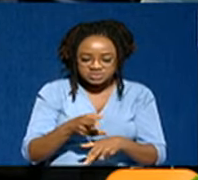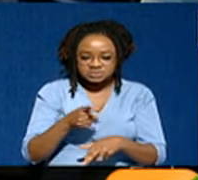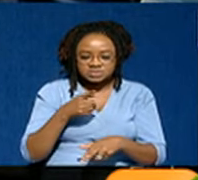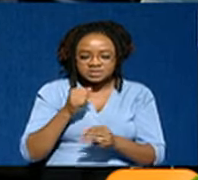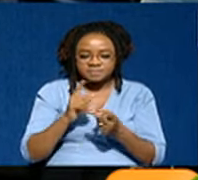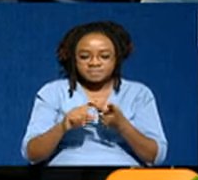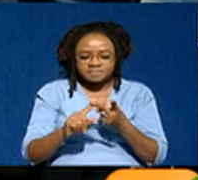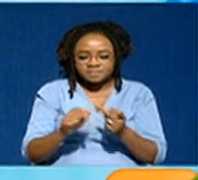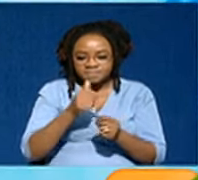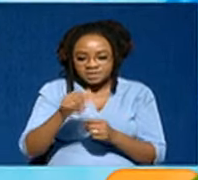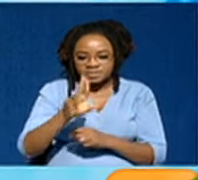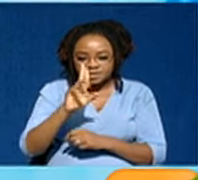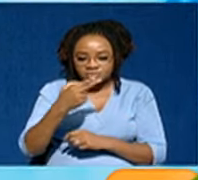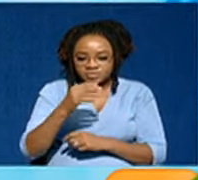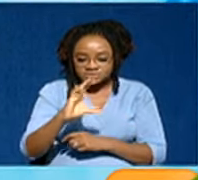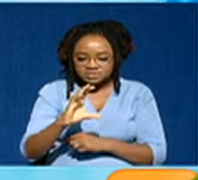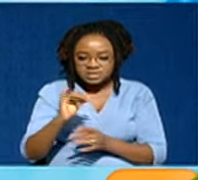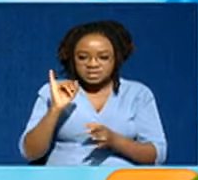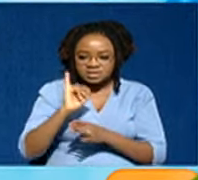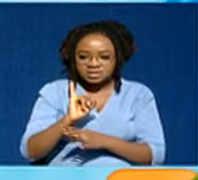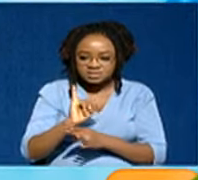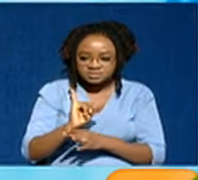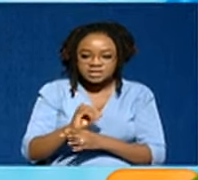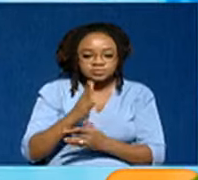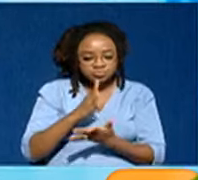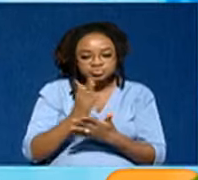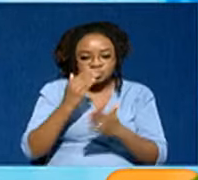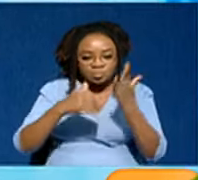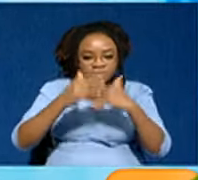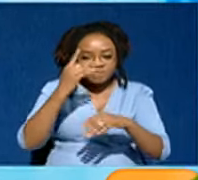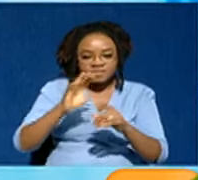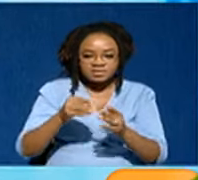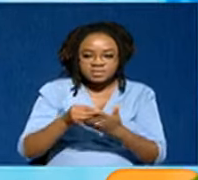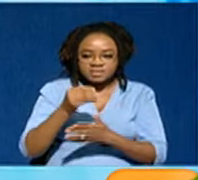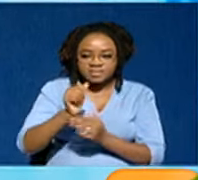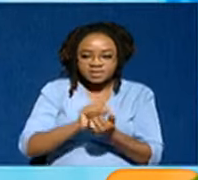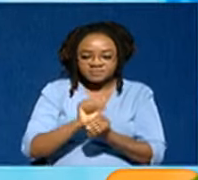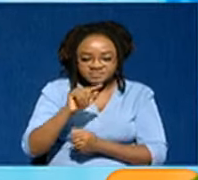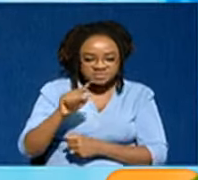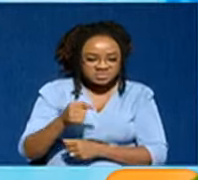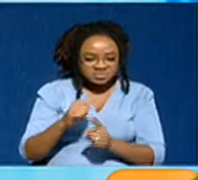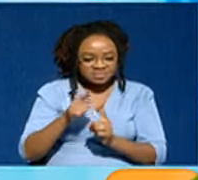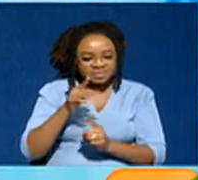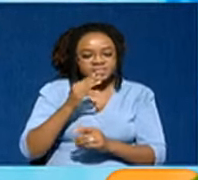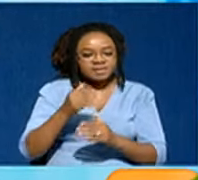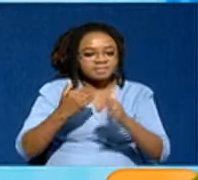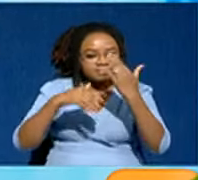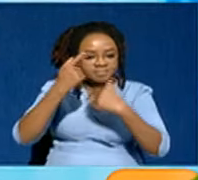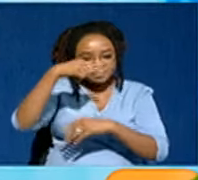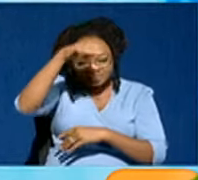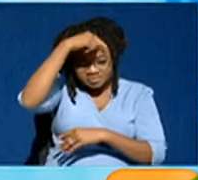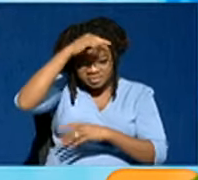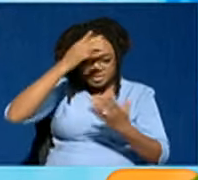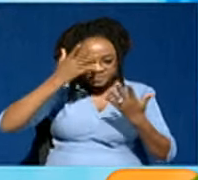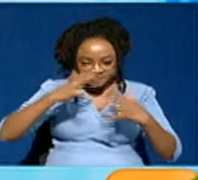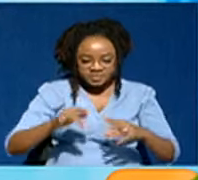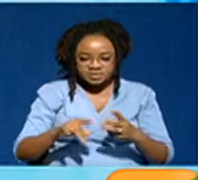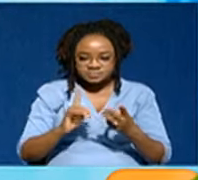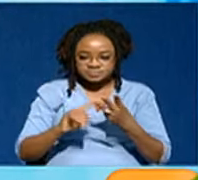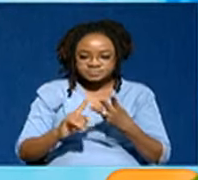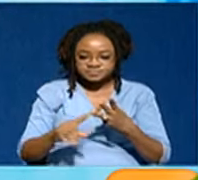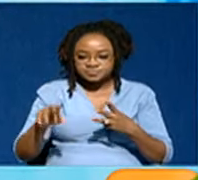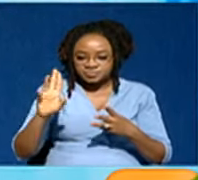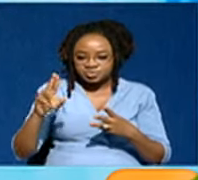they called UHC interns. Yes, yeah. They were qualified and they were paid 15,000. We have the UHC who are now doing